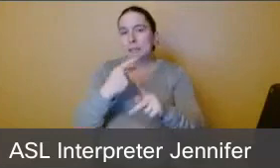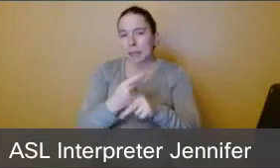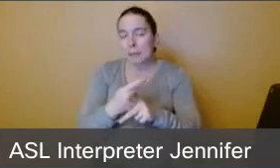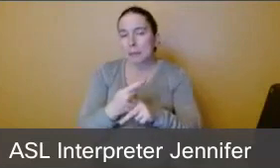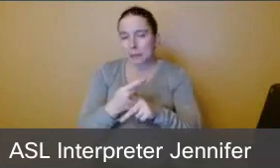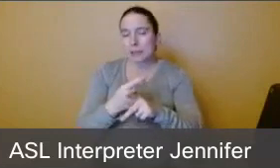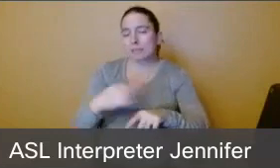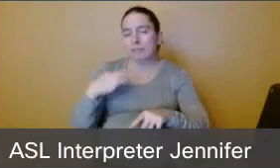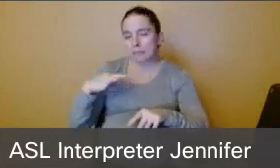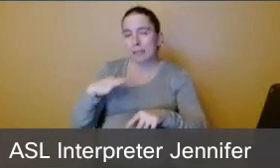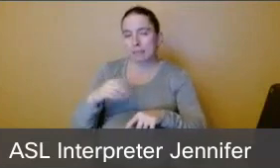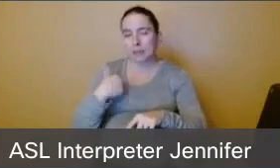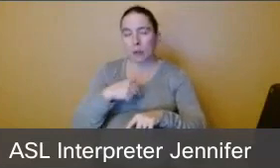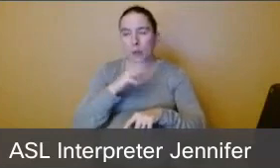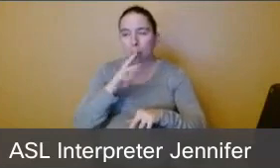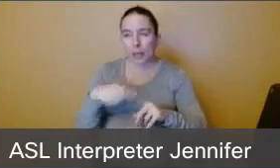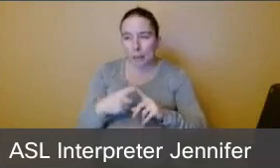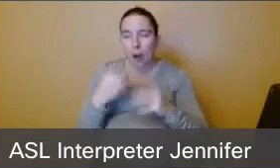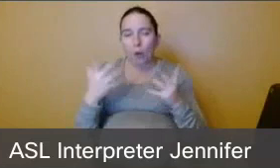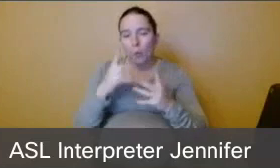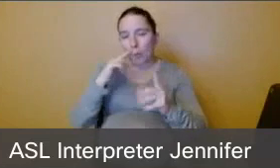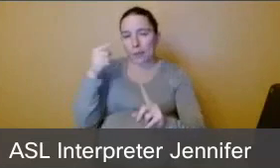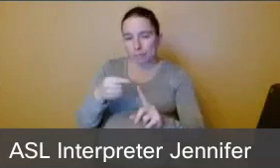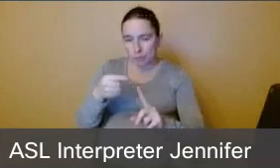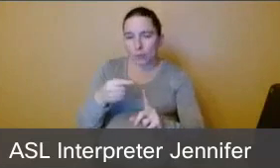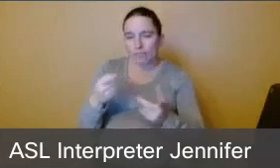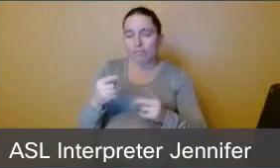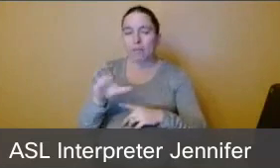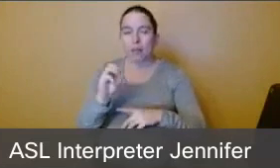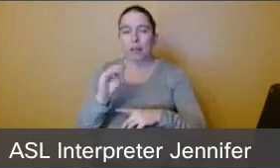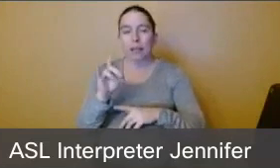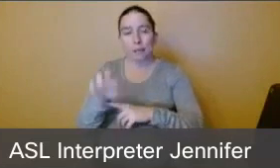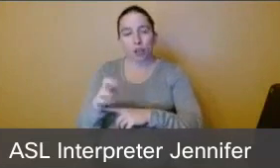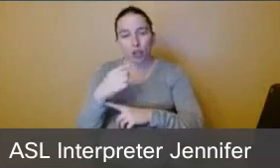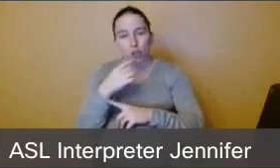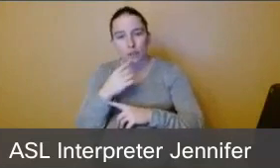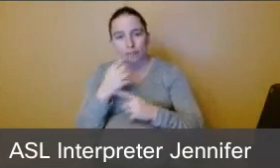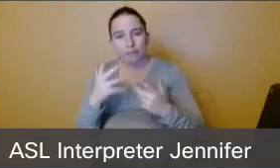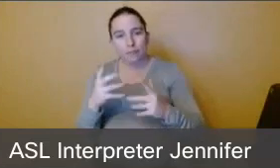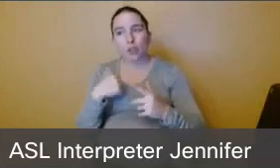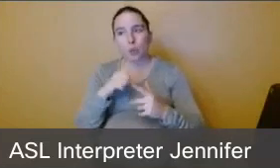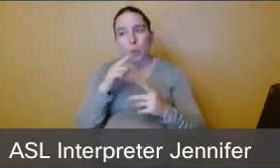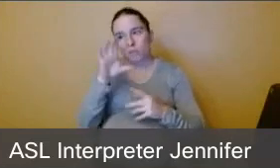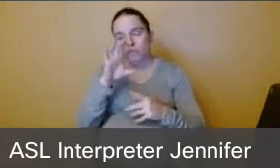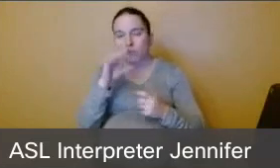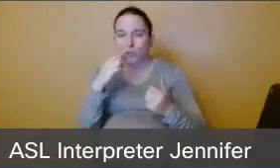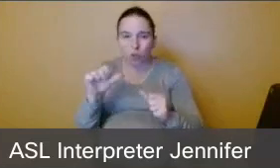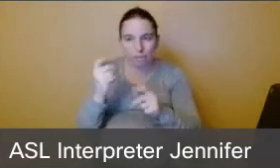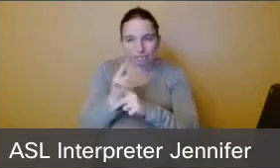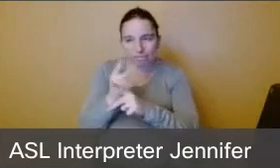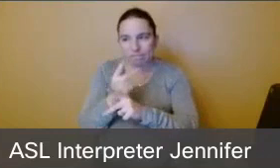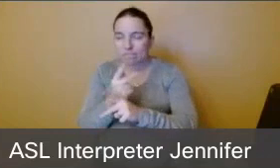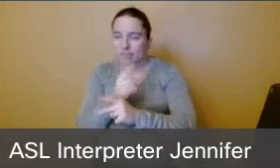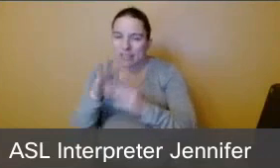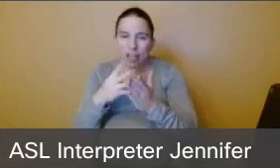about here and what the intent is. As the commissioner indicated, we are working to finalize the scheduling of a technical